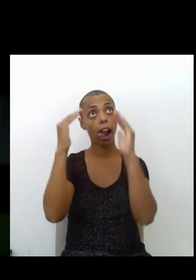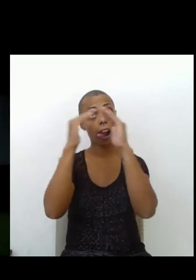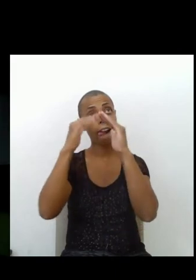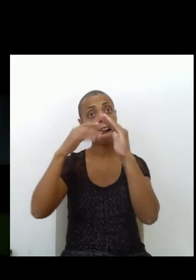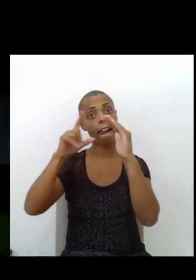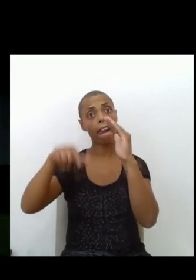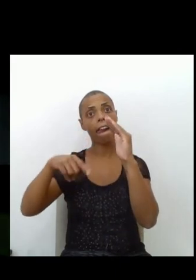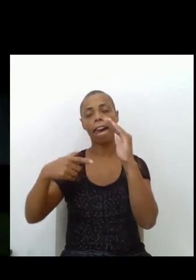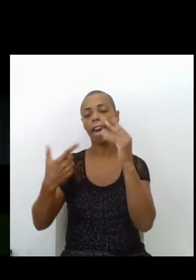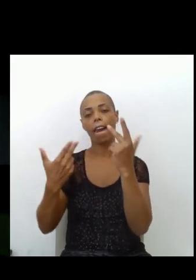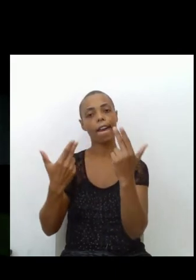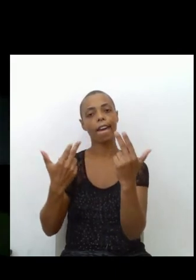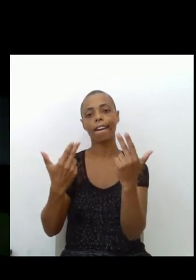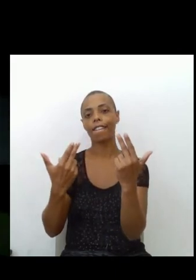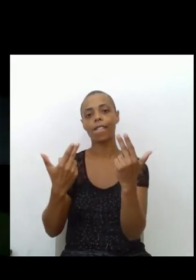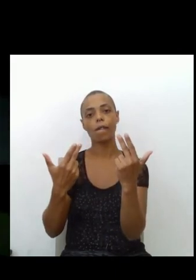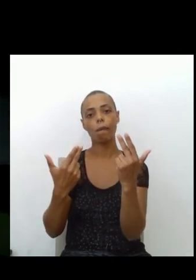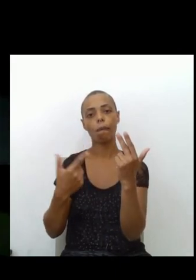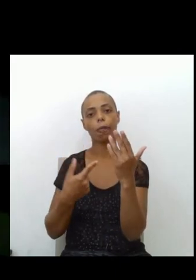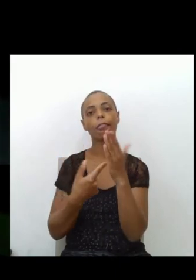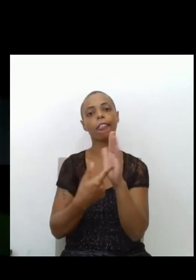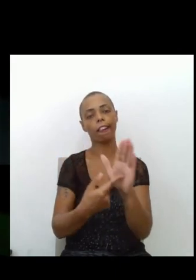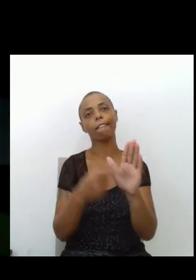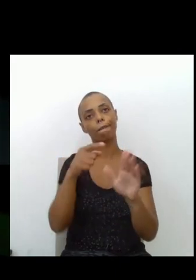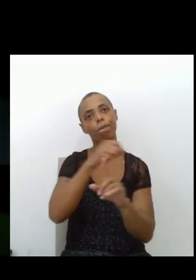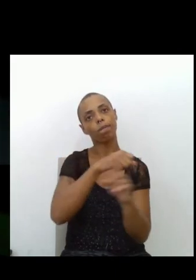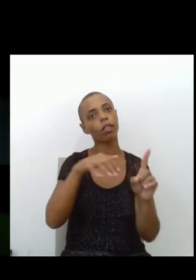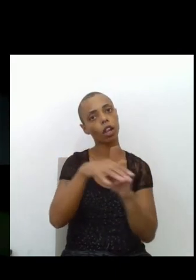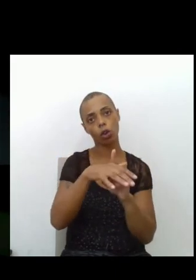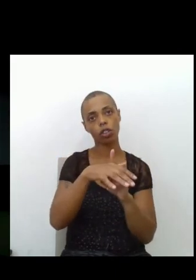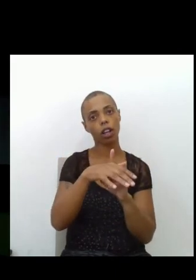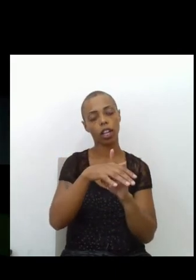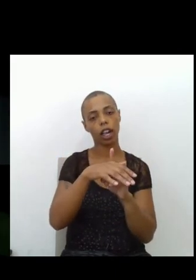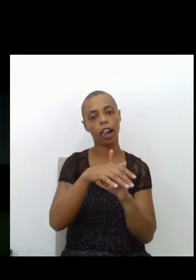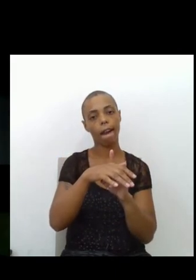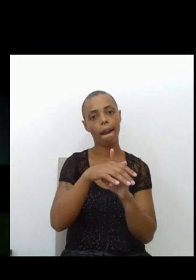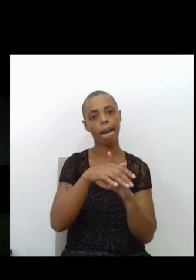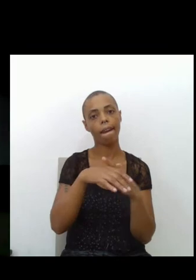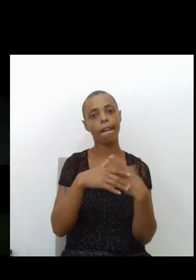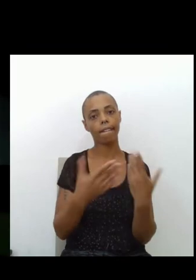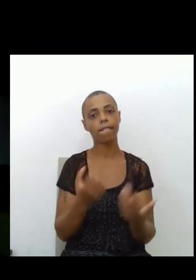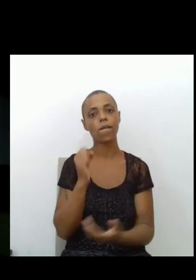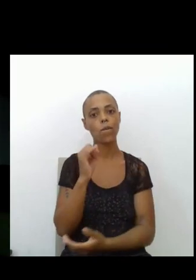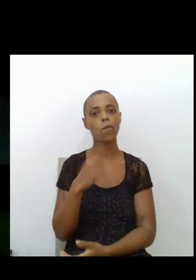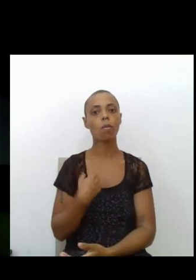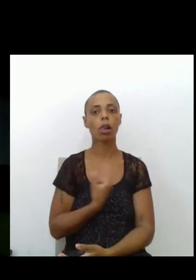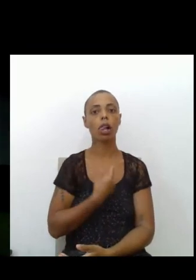the whole house the structure mirrors that Society indeed